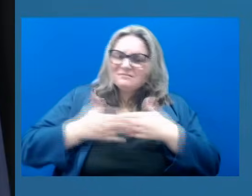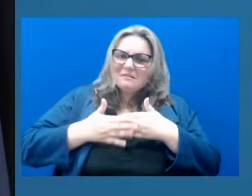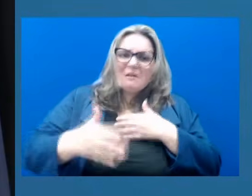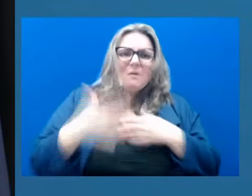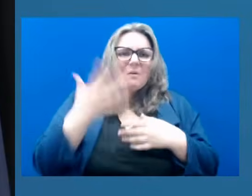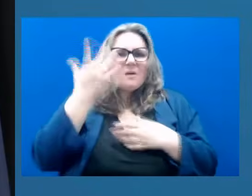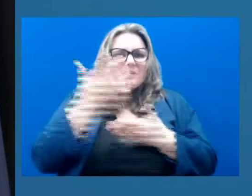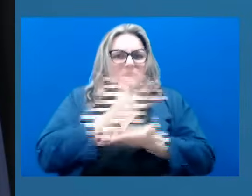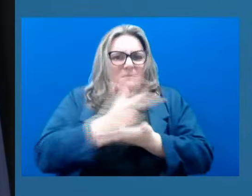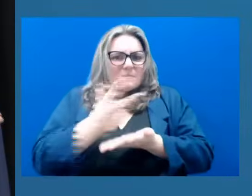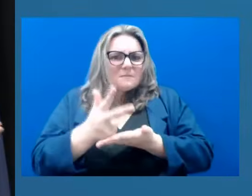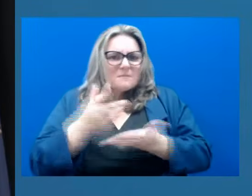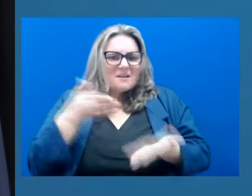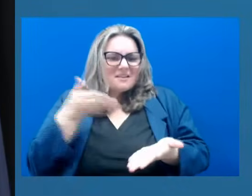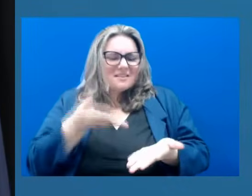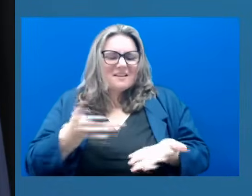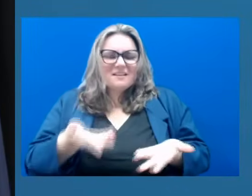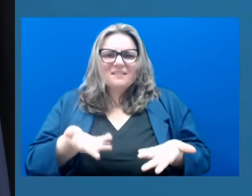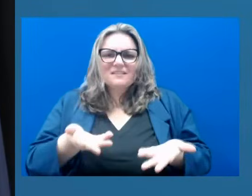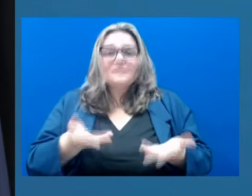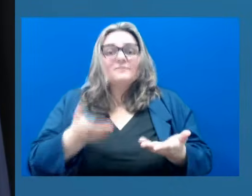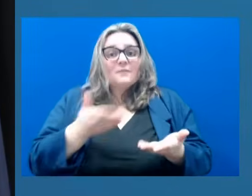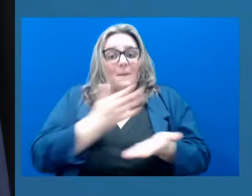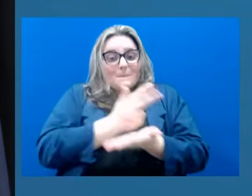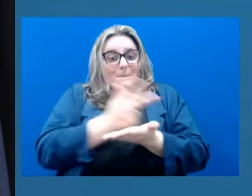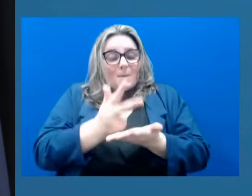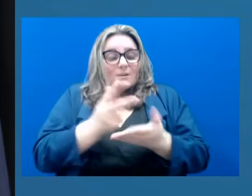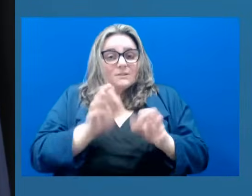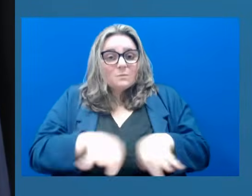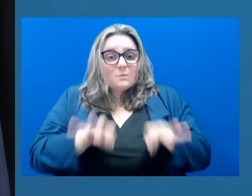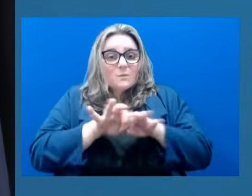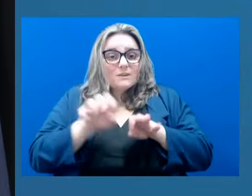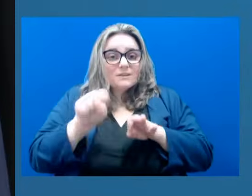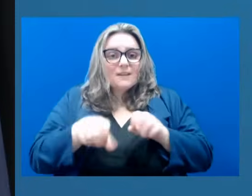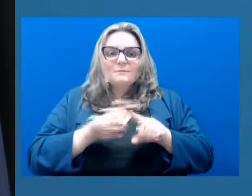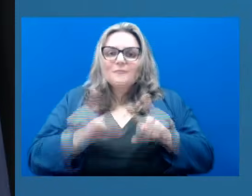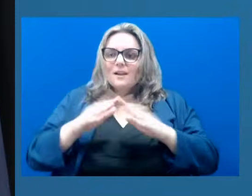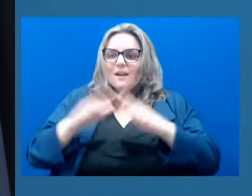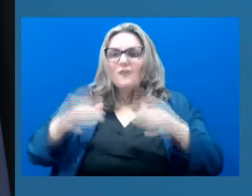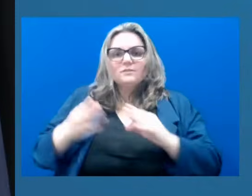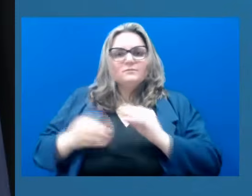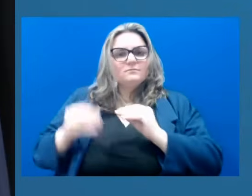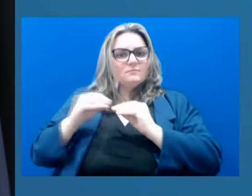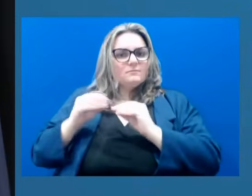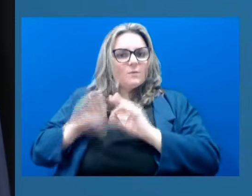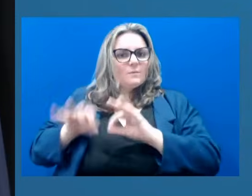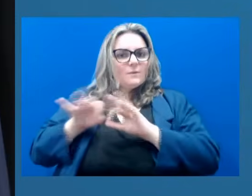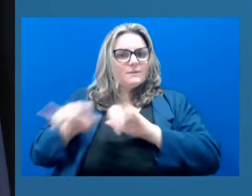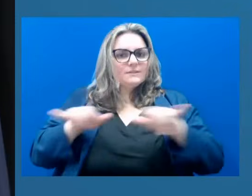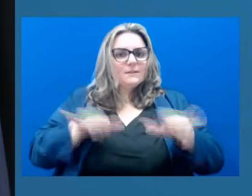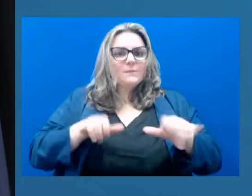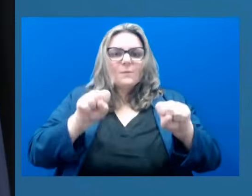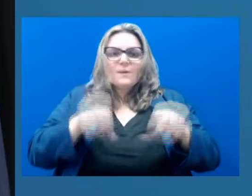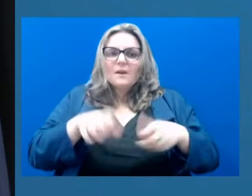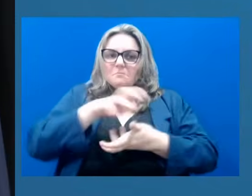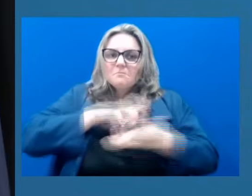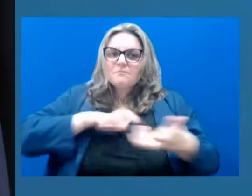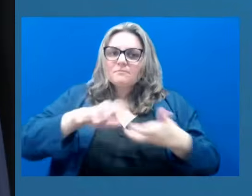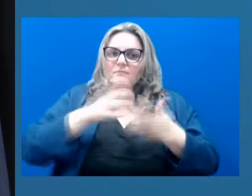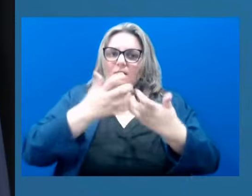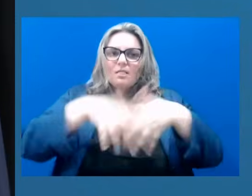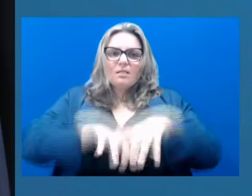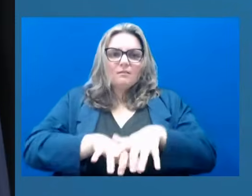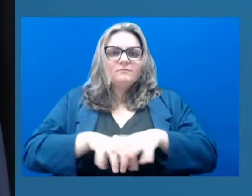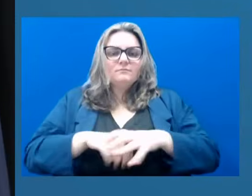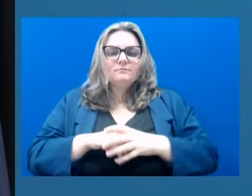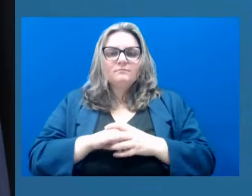Now, parking lots are important, but so is housing. And we can have the combination of the right mix. And so we built that